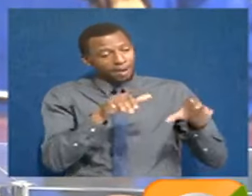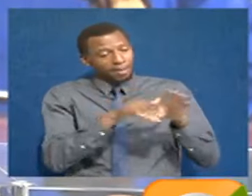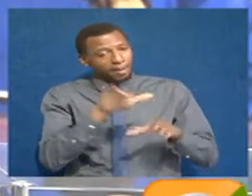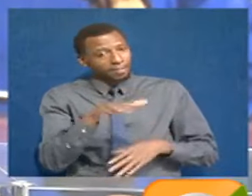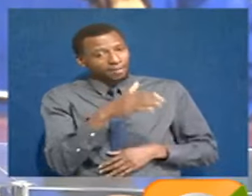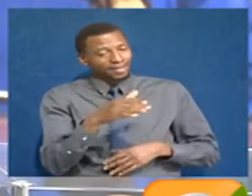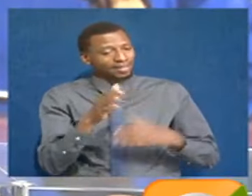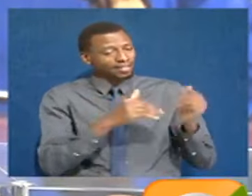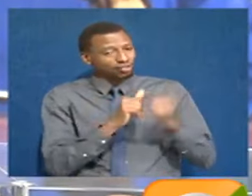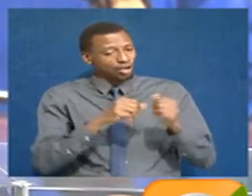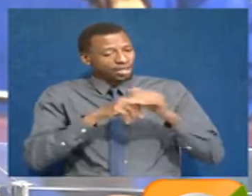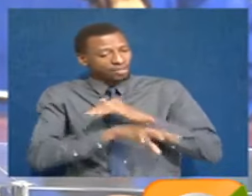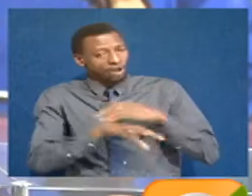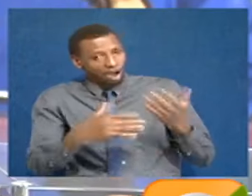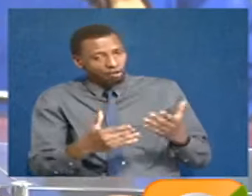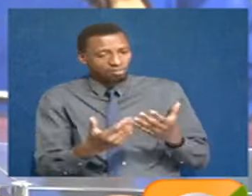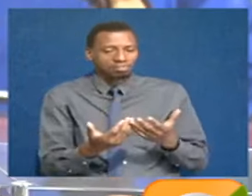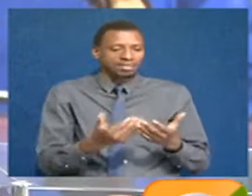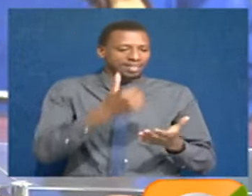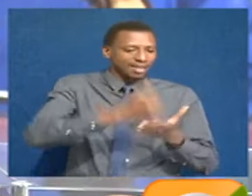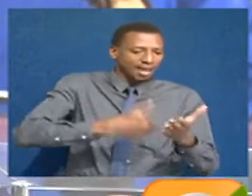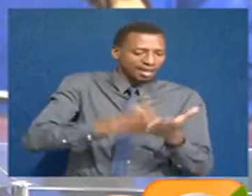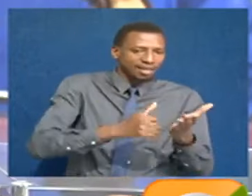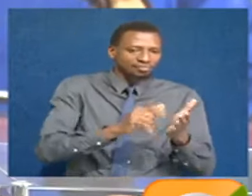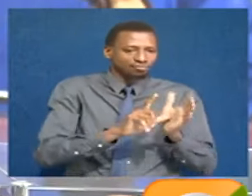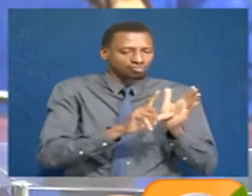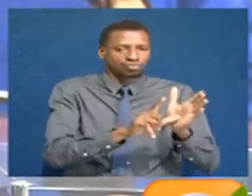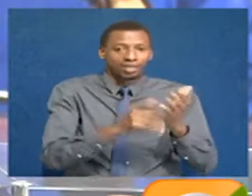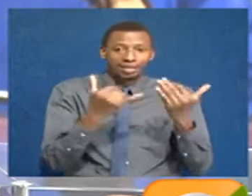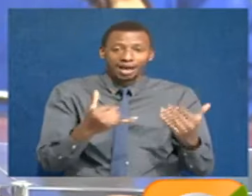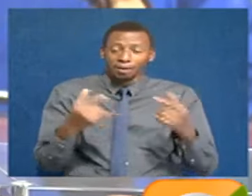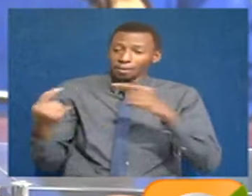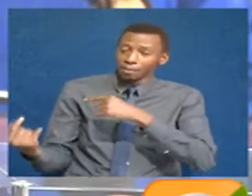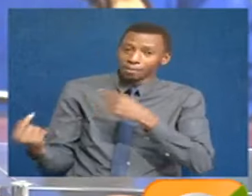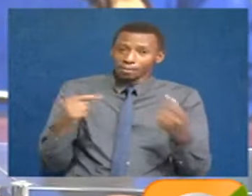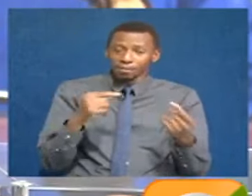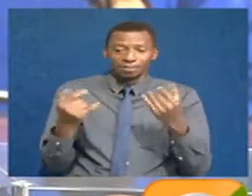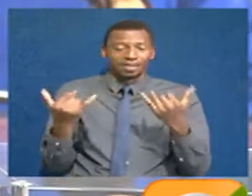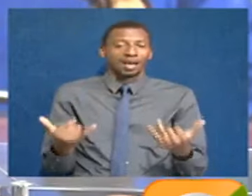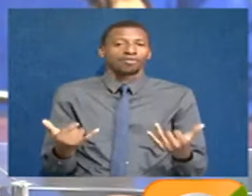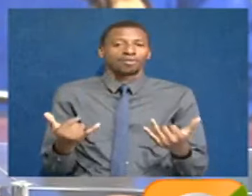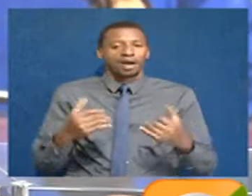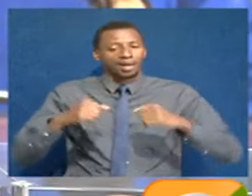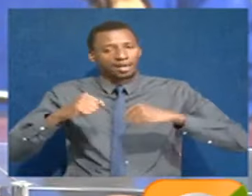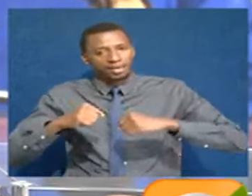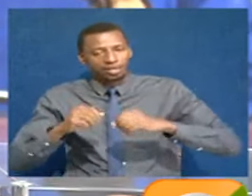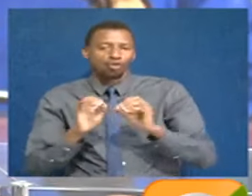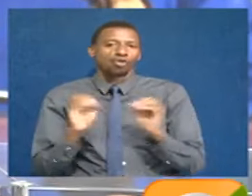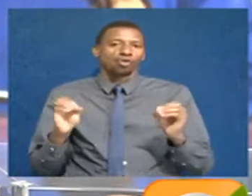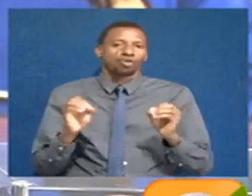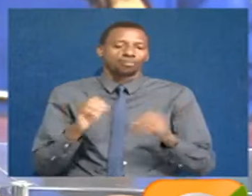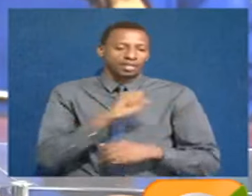devolution by cutting allocations, triggering a standoff now under mediation between the Senate and the National